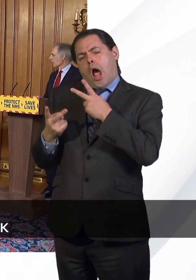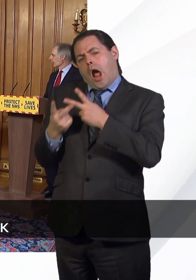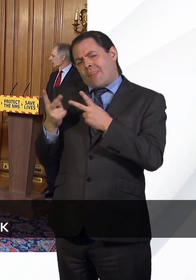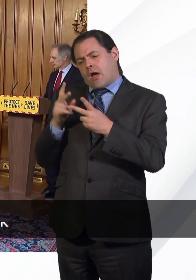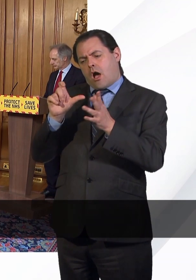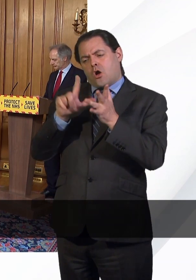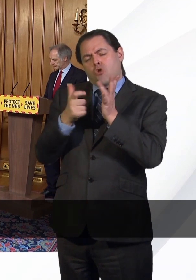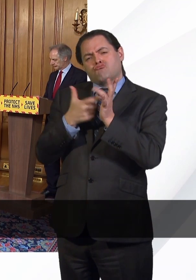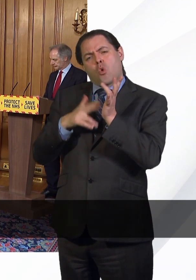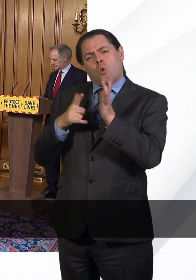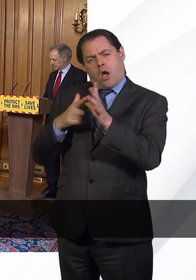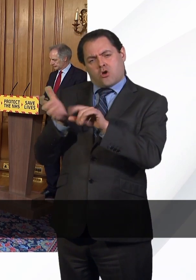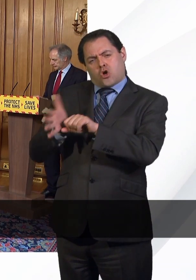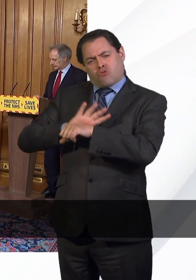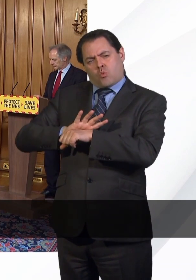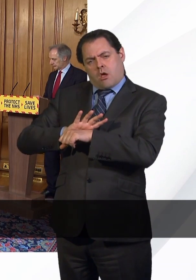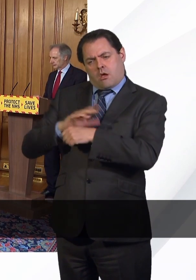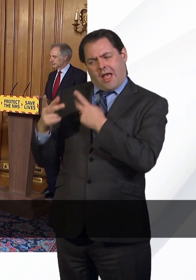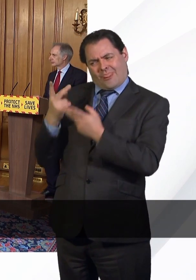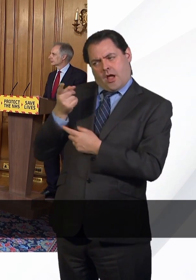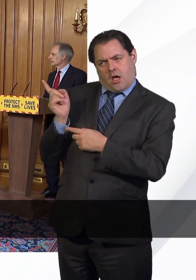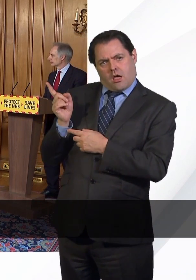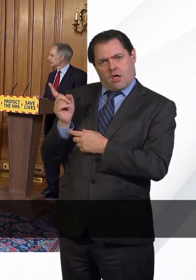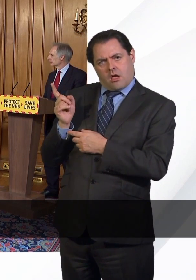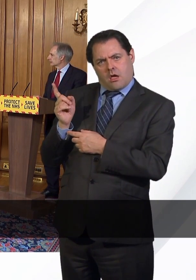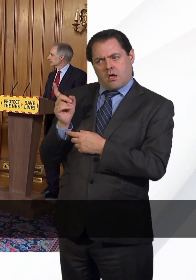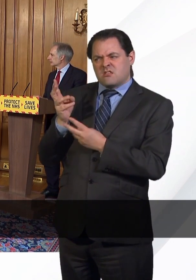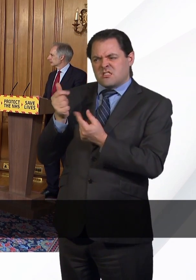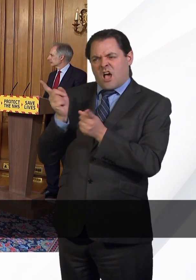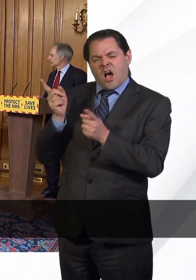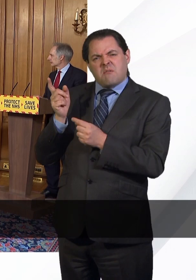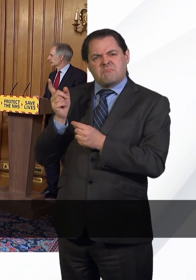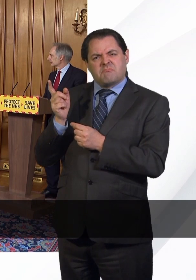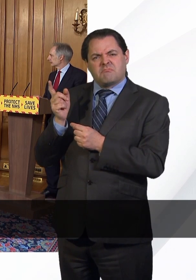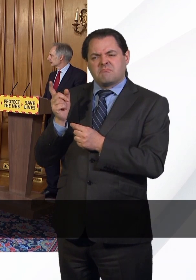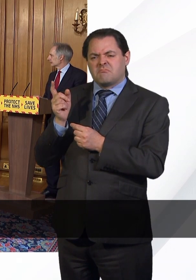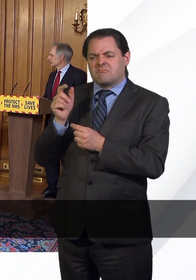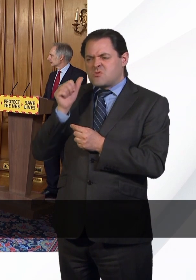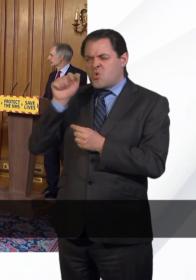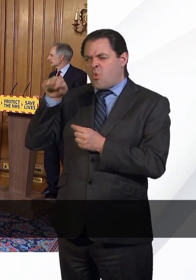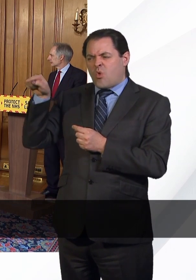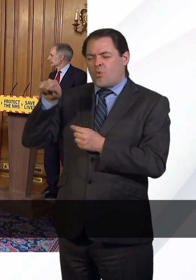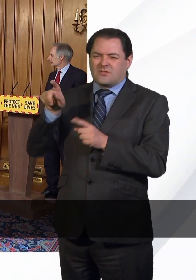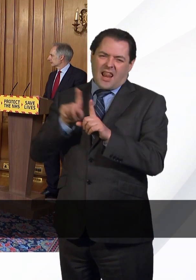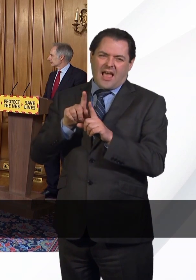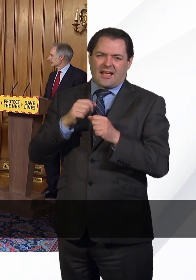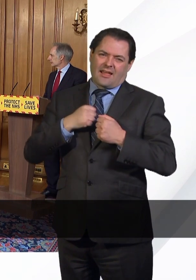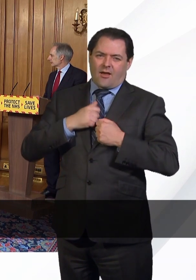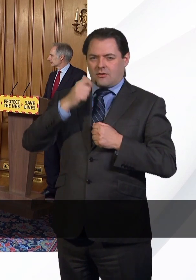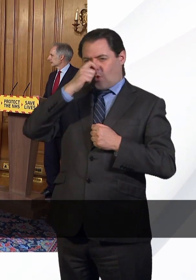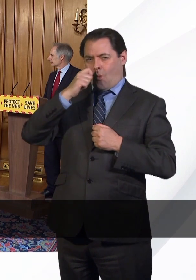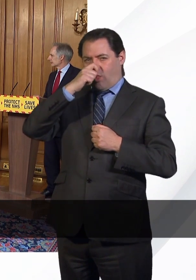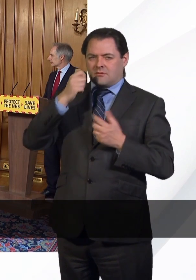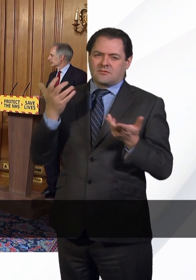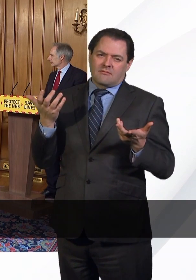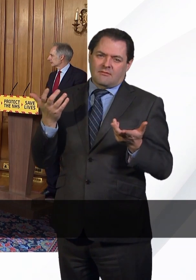if that's the right word, the ones that are a couple of viruses that, together with many others, cause what we'd call the common cold,